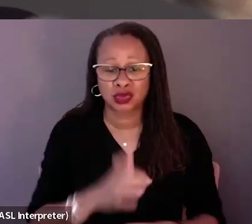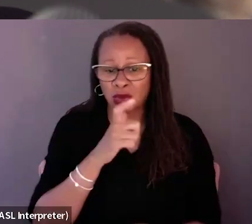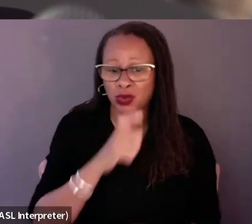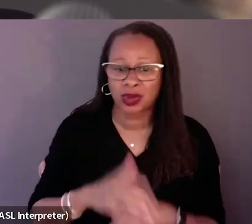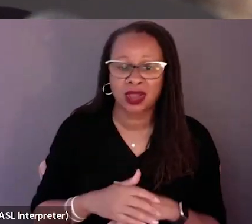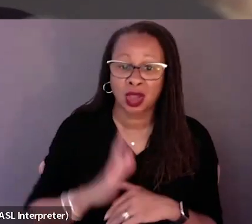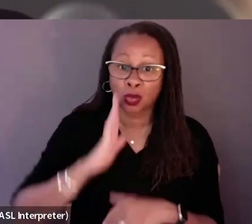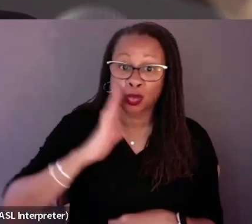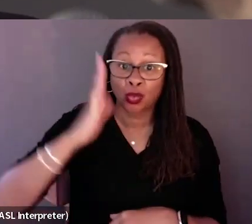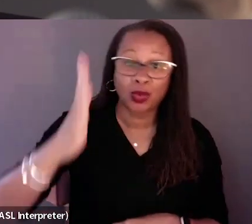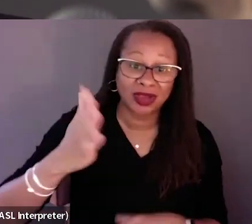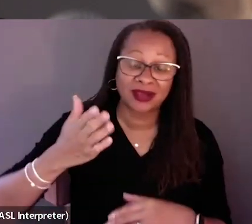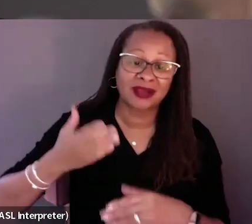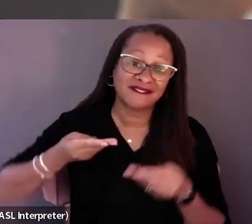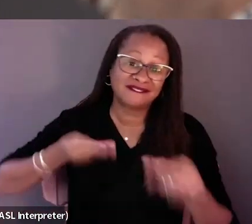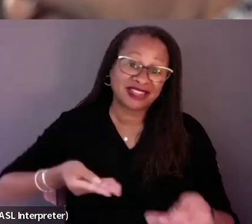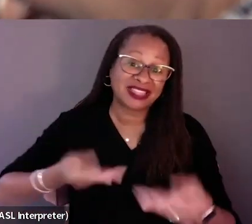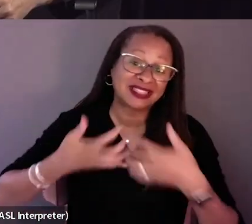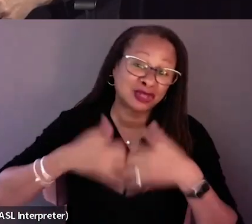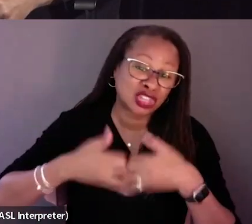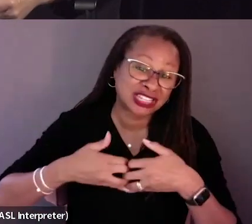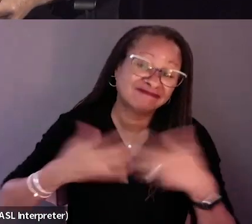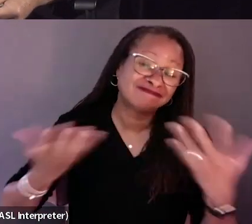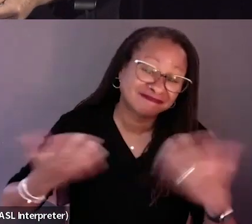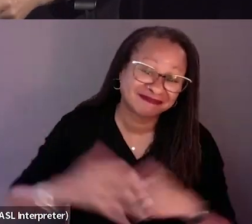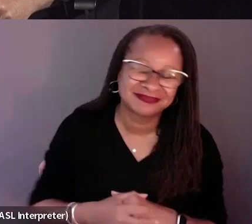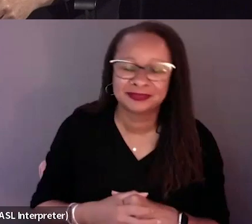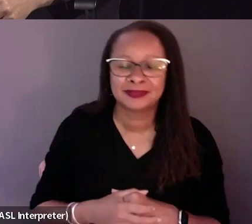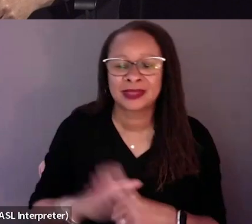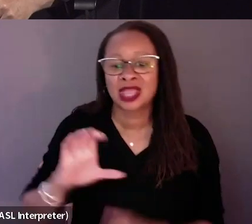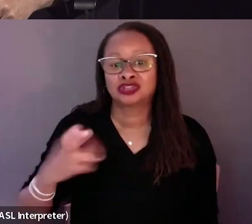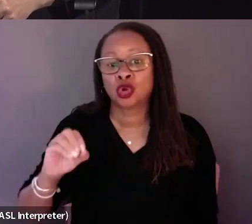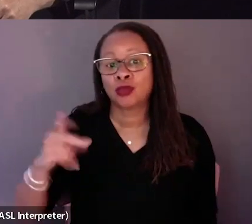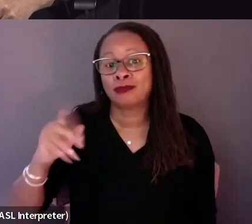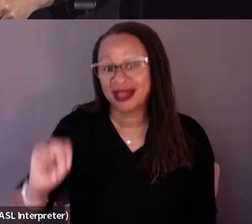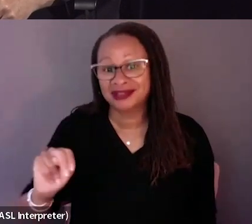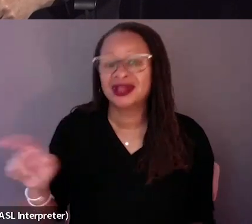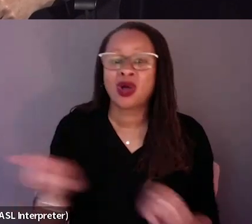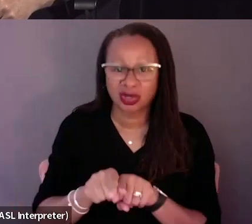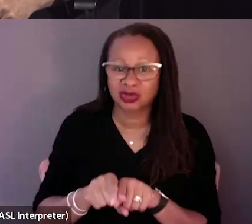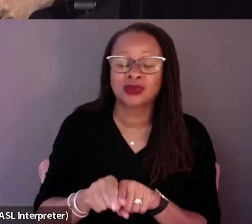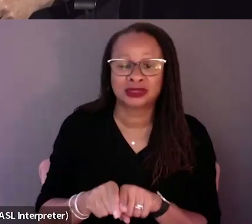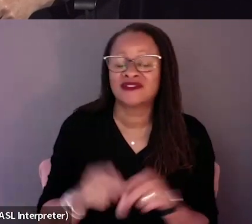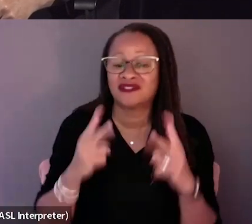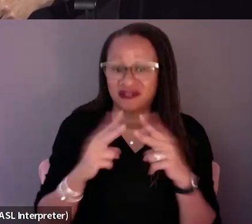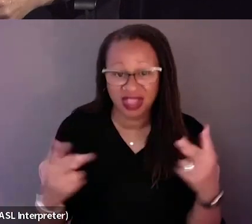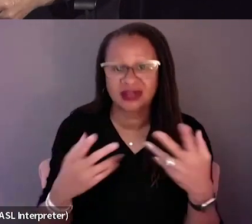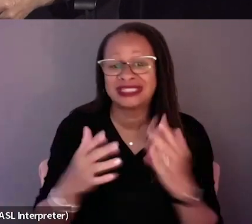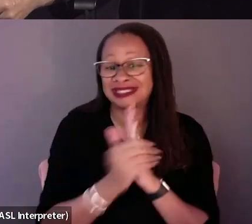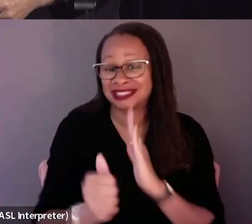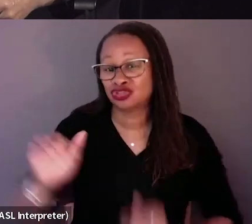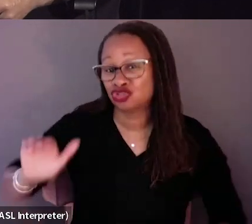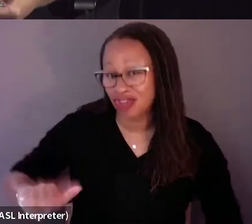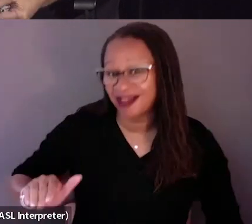are gonna feed the machine, so to speak. And Chopin himself was a child prodigy, and so he's